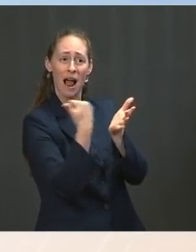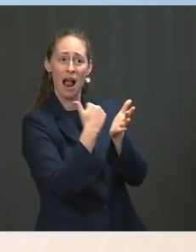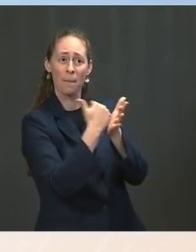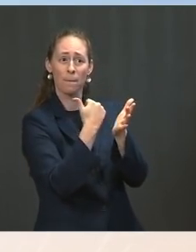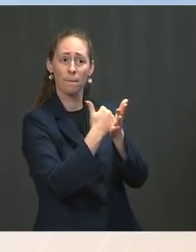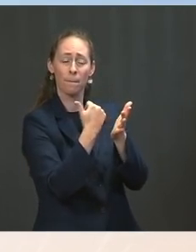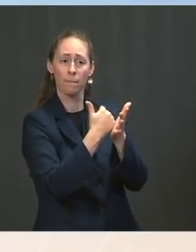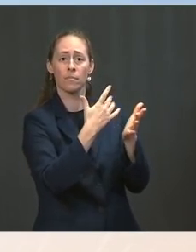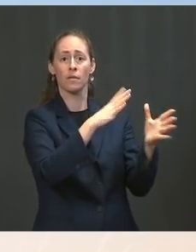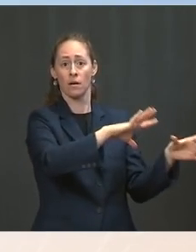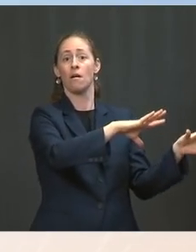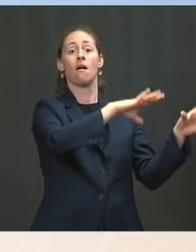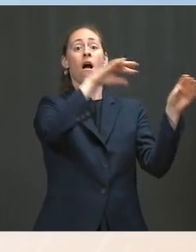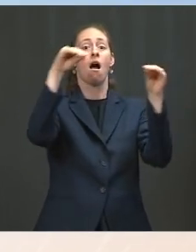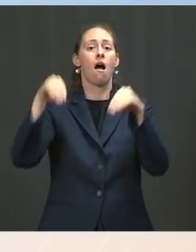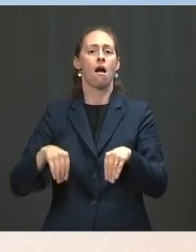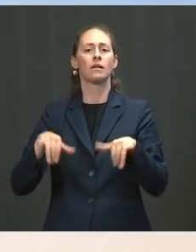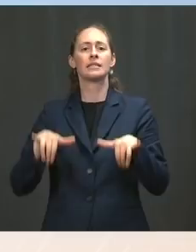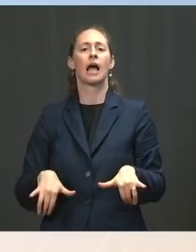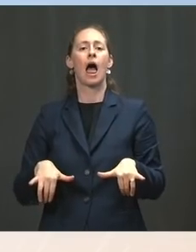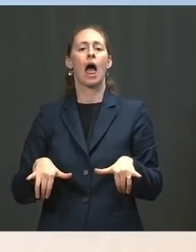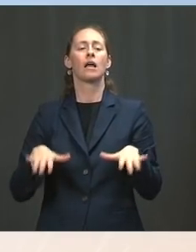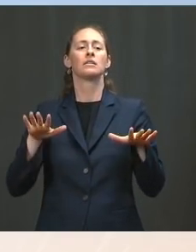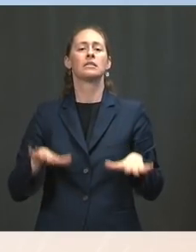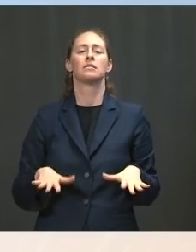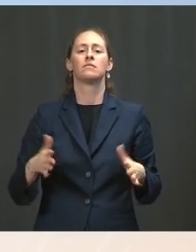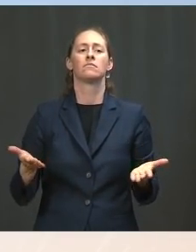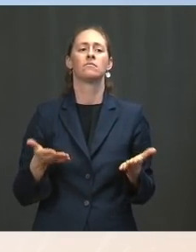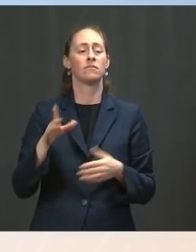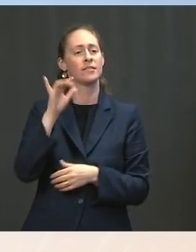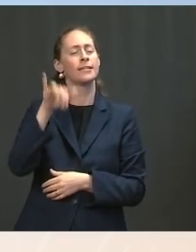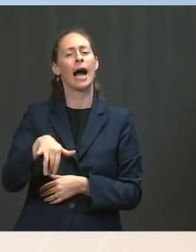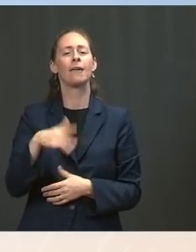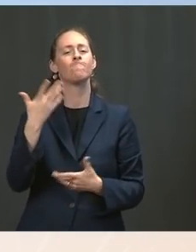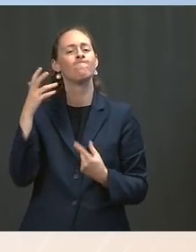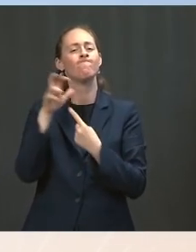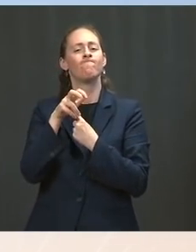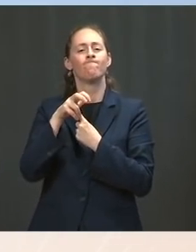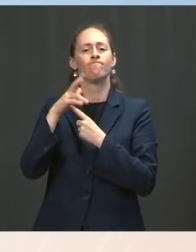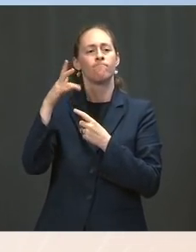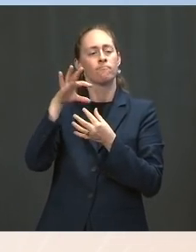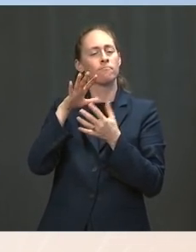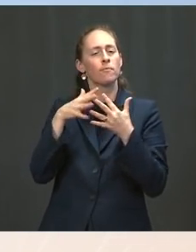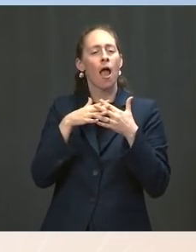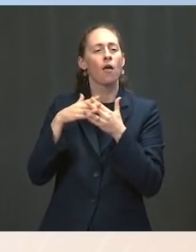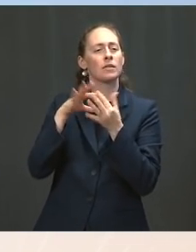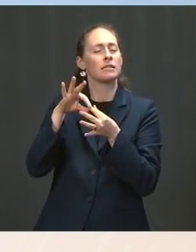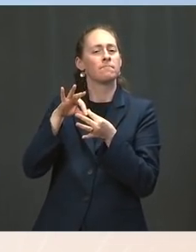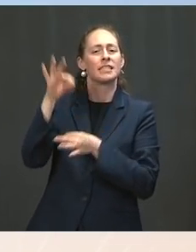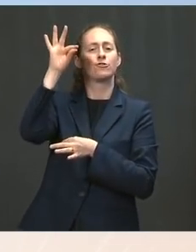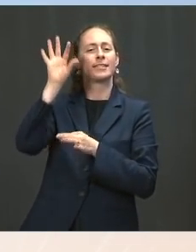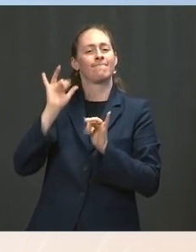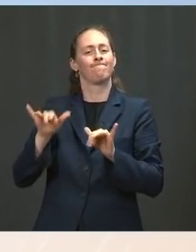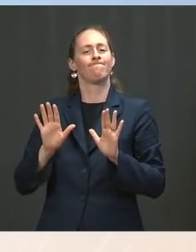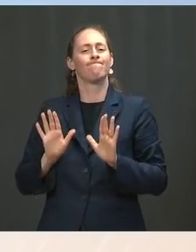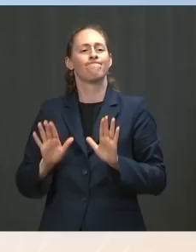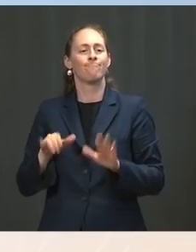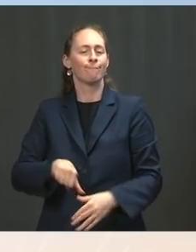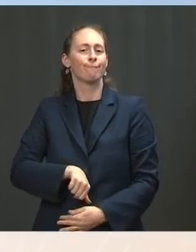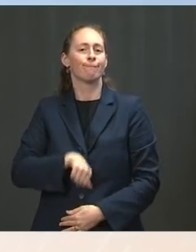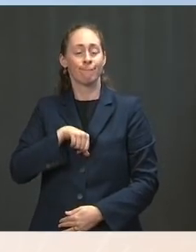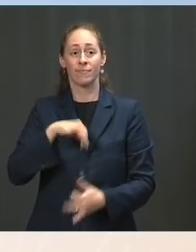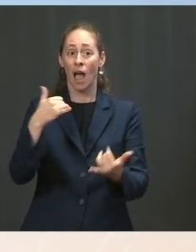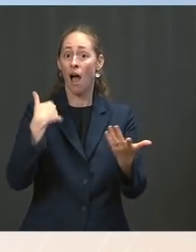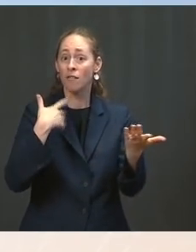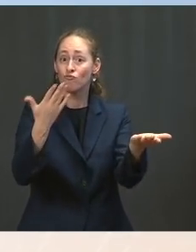States. This is the best of the American spirit, and we look forward to working with them in the days, weeks, and months ahead. And with that, I would be happy to take your